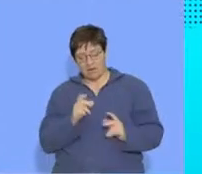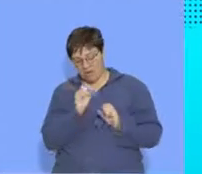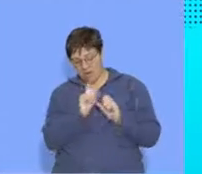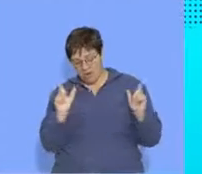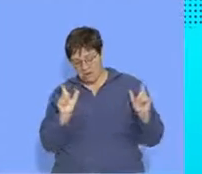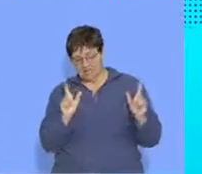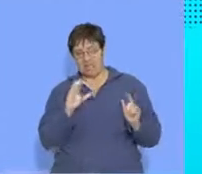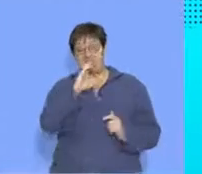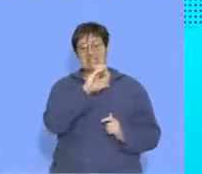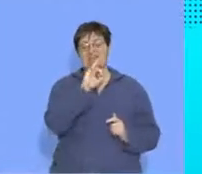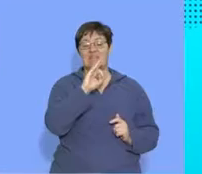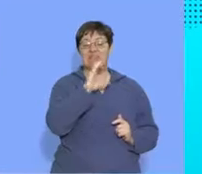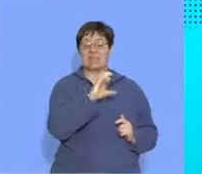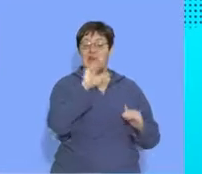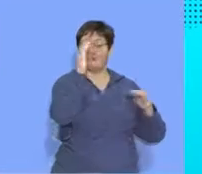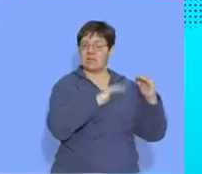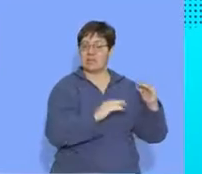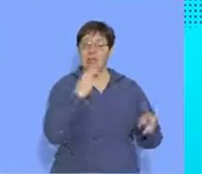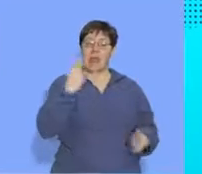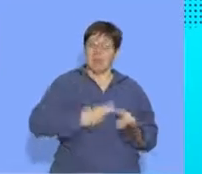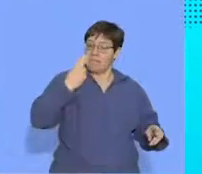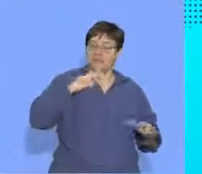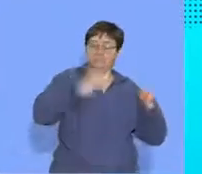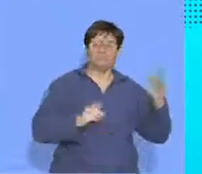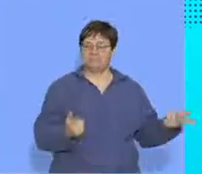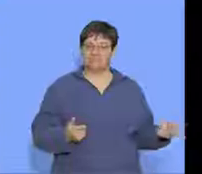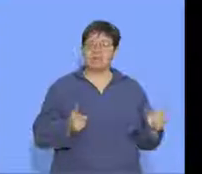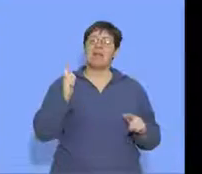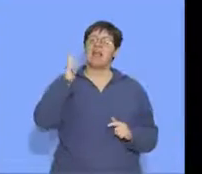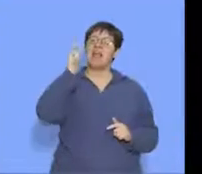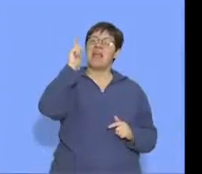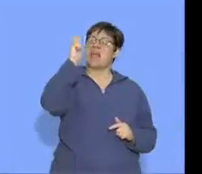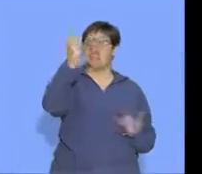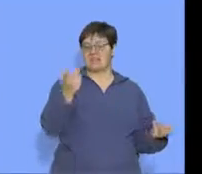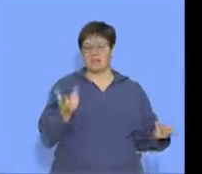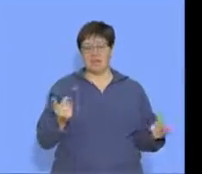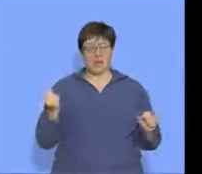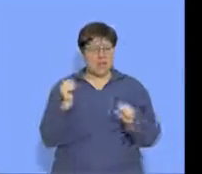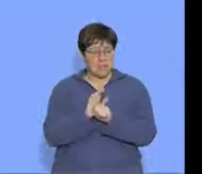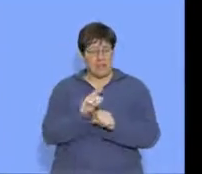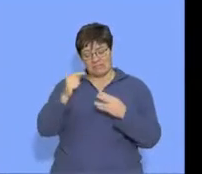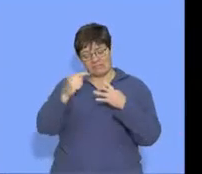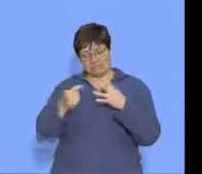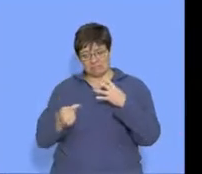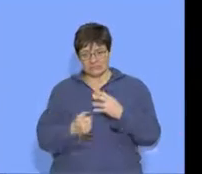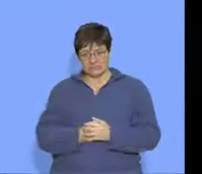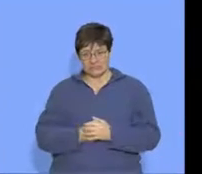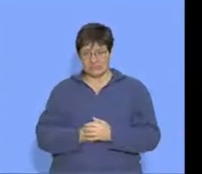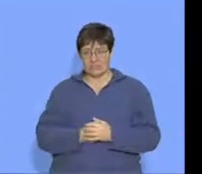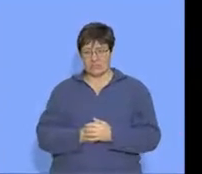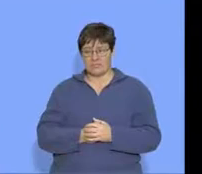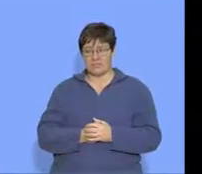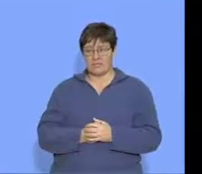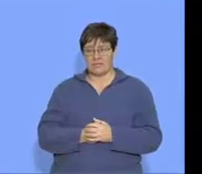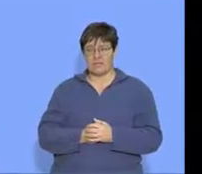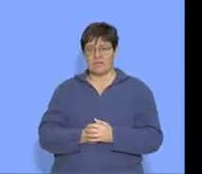reducing it, the impact was not immediate. And so the reason behind this was obviously several. One of the reasons was that the